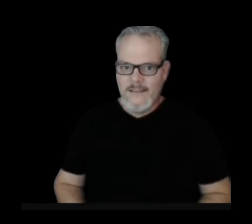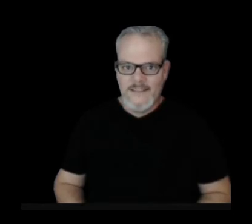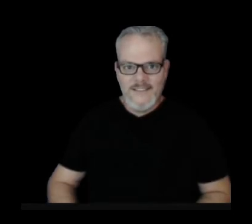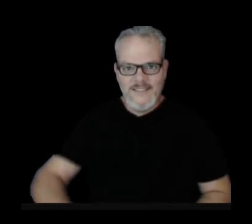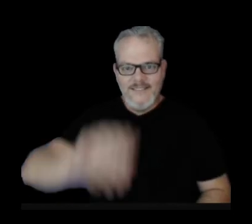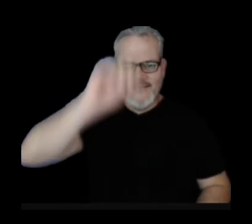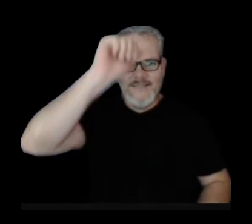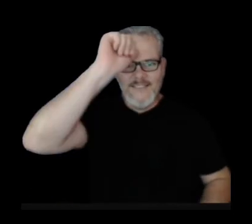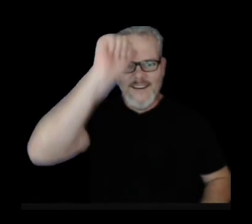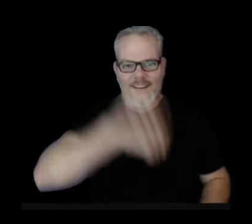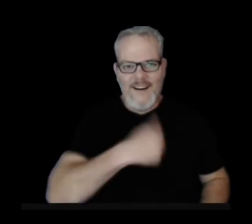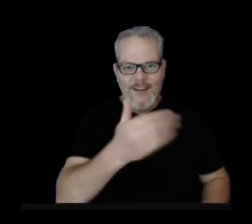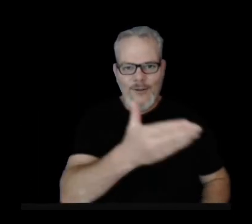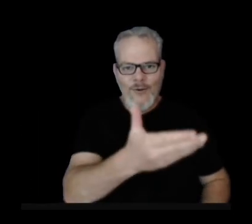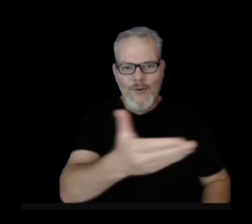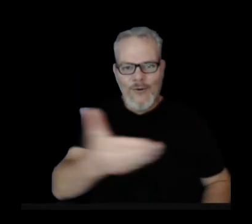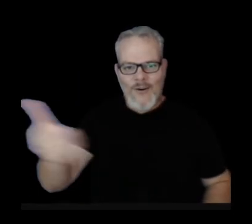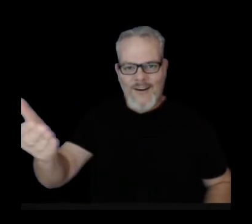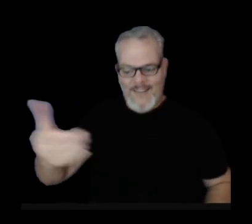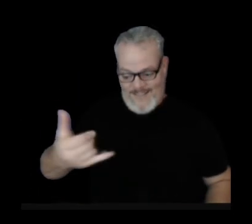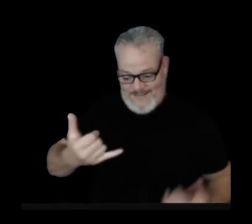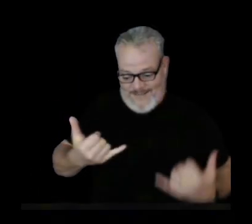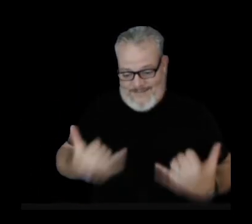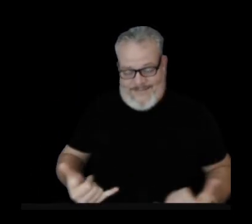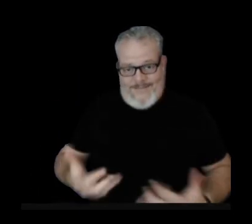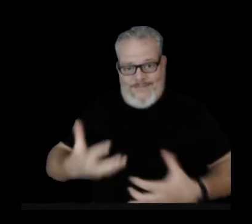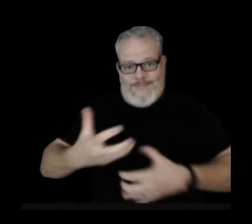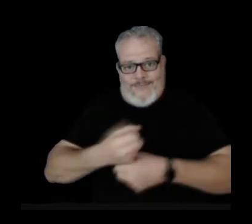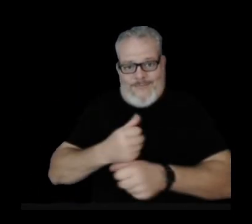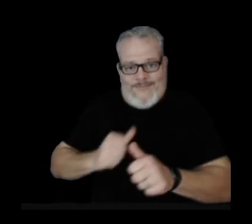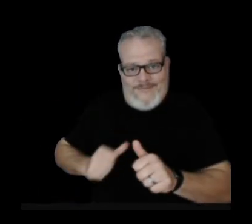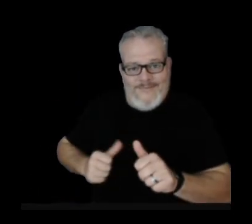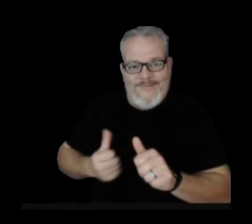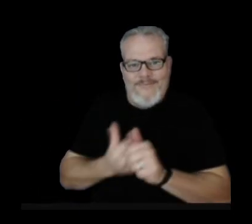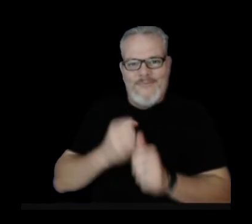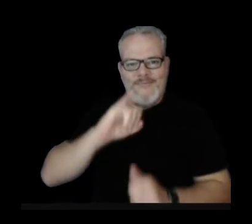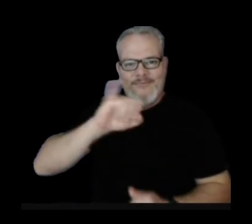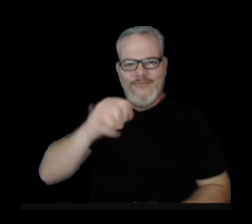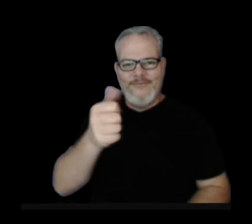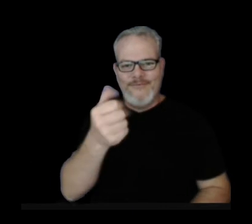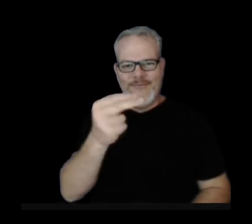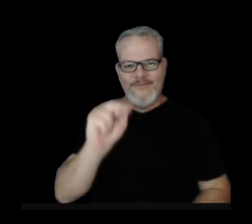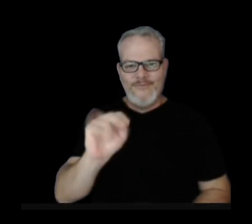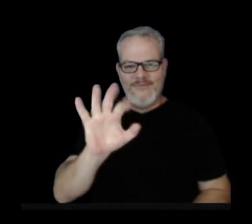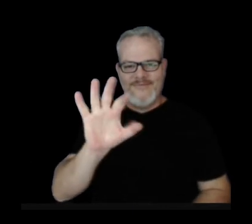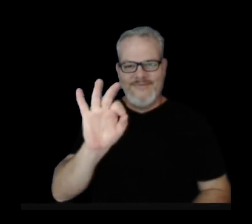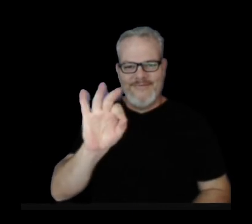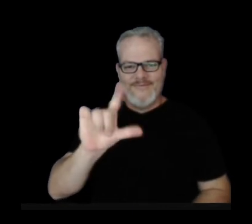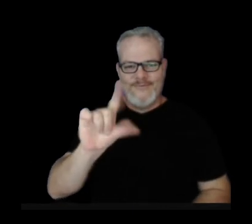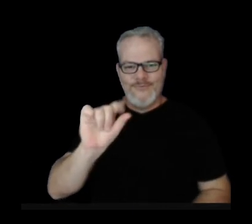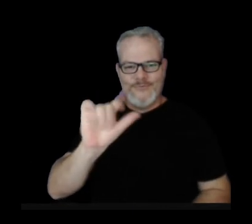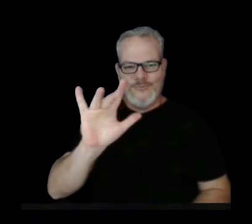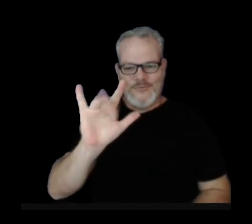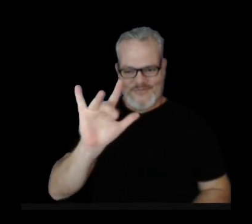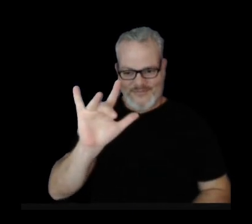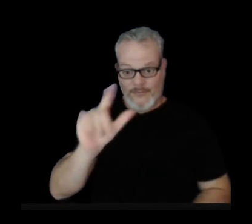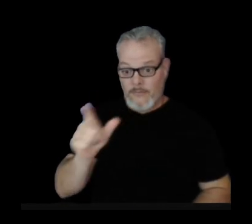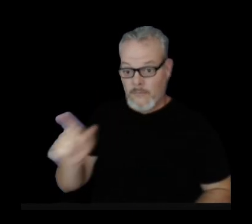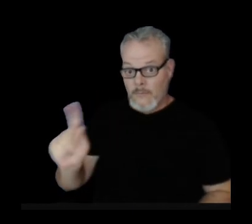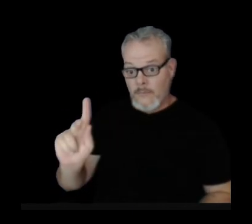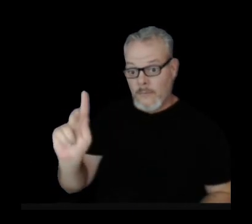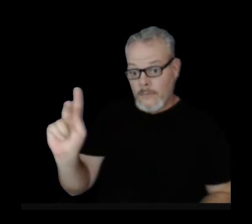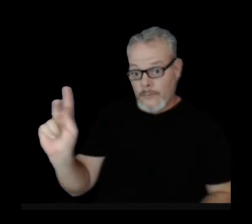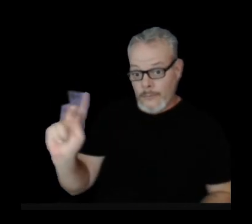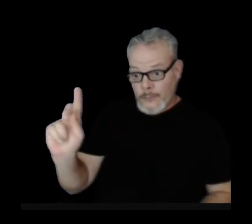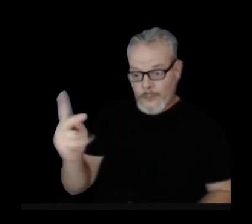Well, hi everyone. This is our Hawaiian Volcano summary for January 9th, 2025. Kīlauea erupted at its summit over